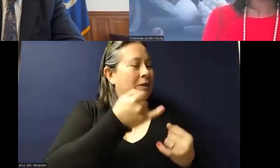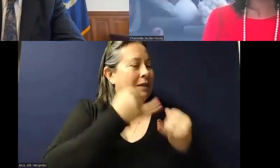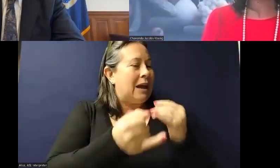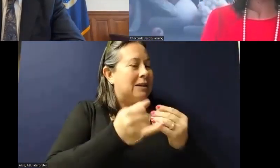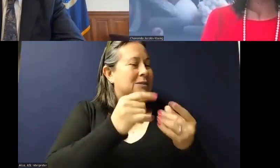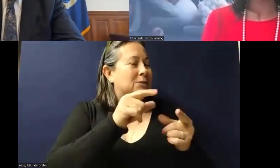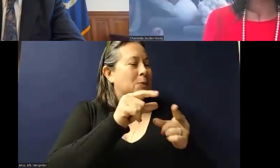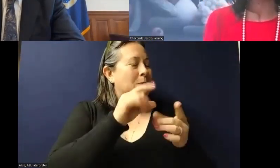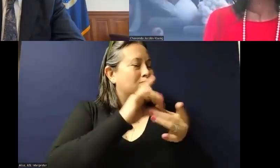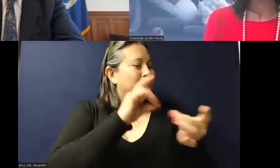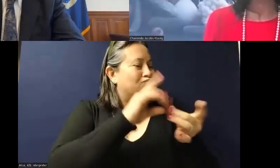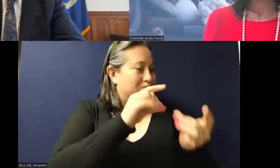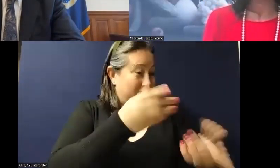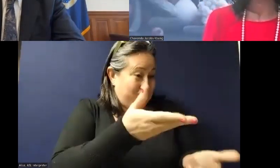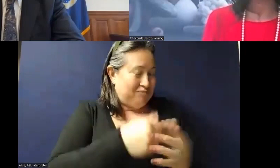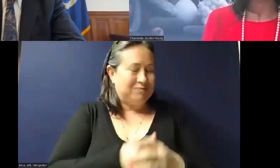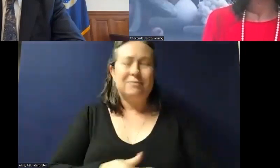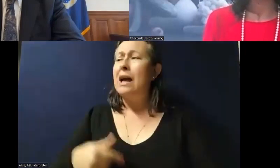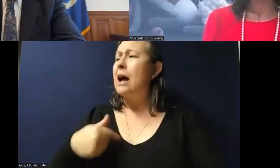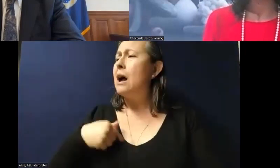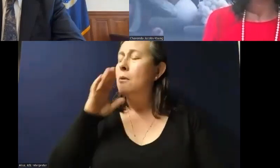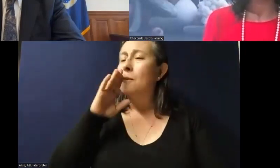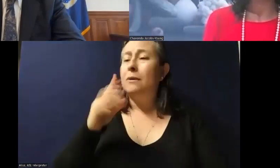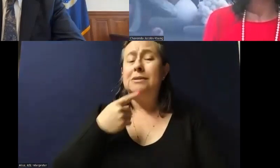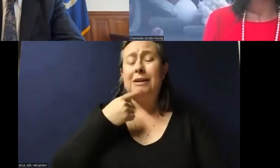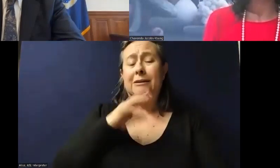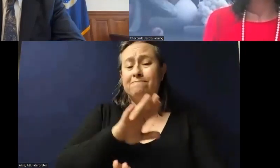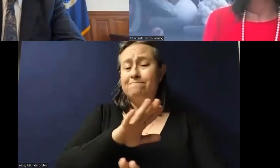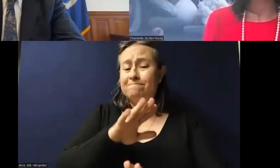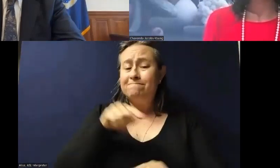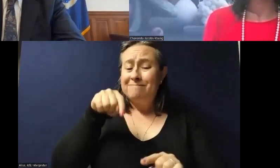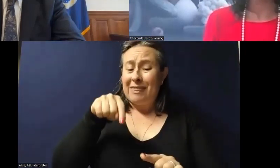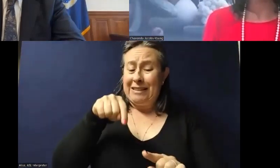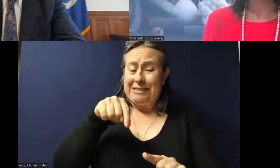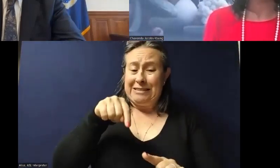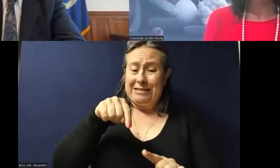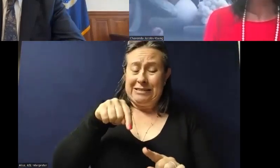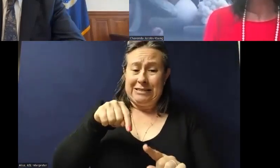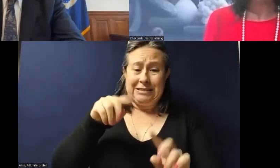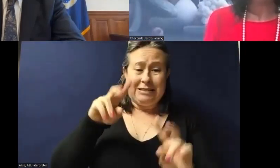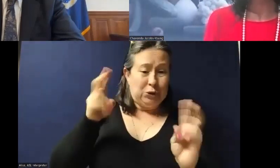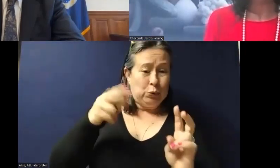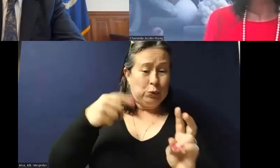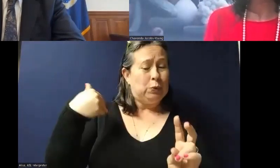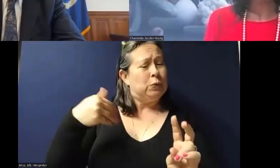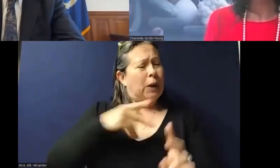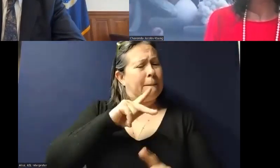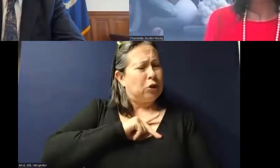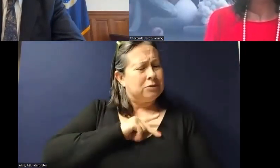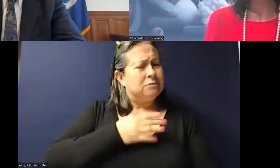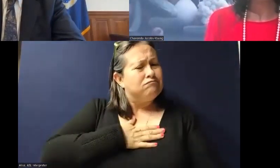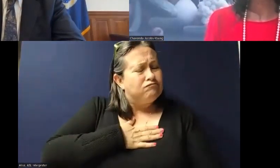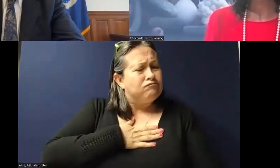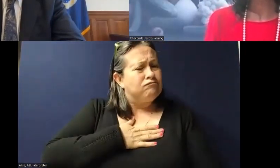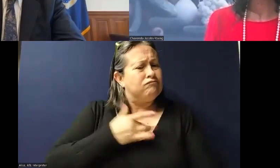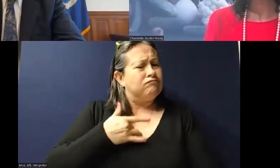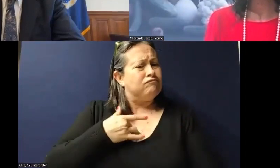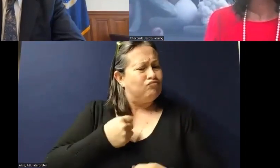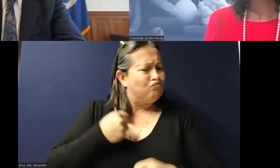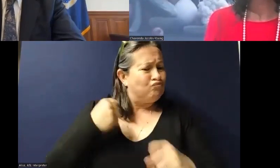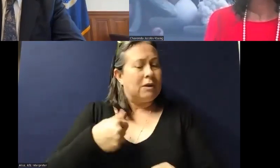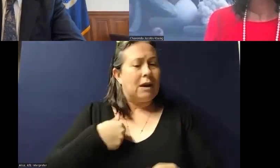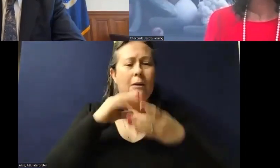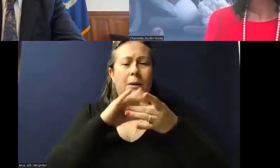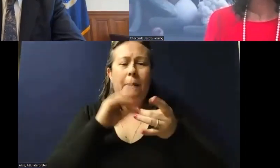time together. Well, I would just simply say, make no mistake about this. This is personal. Yeah. It's personal. I talked about